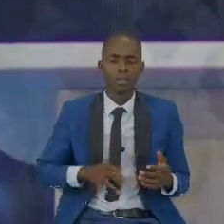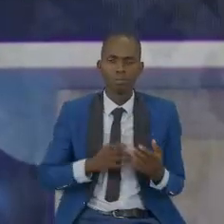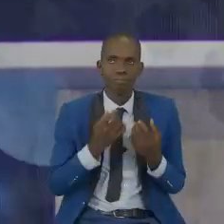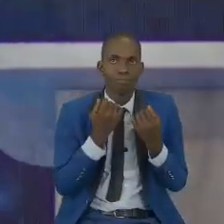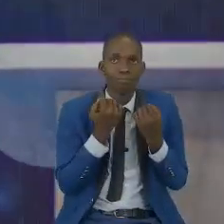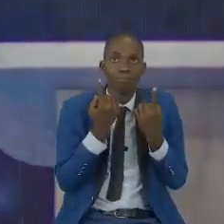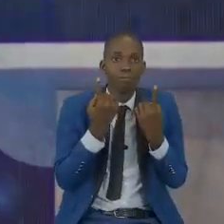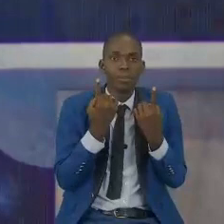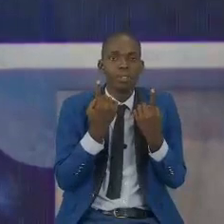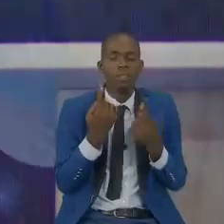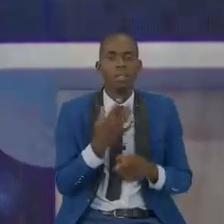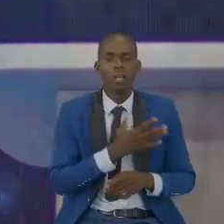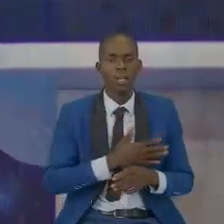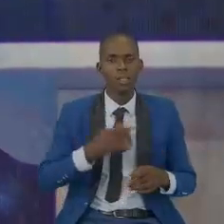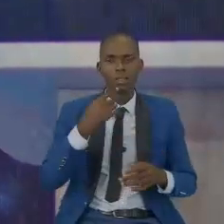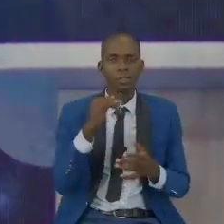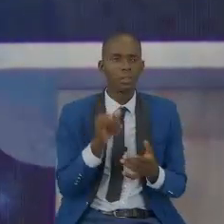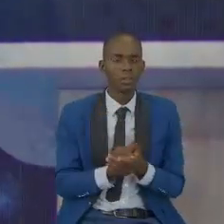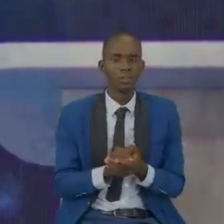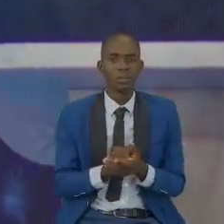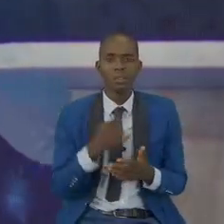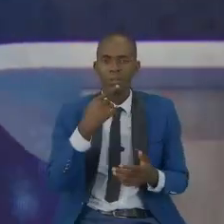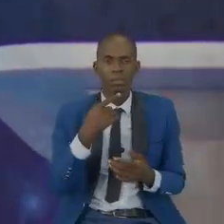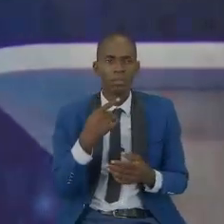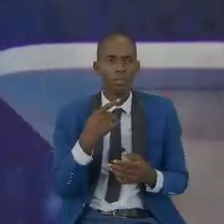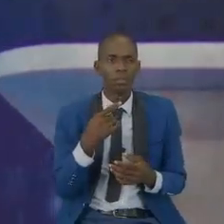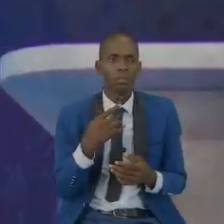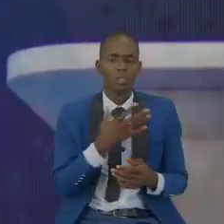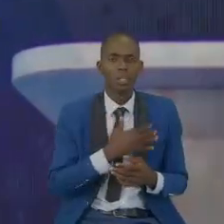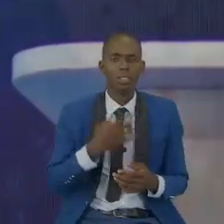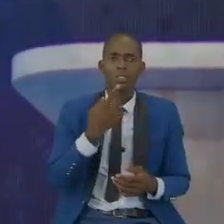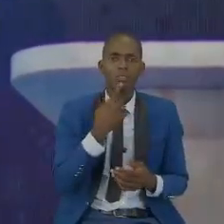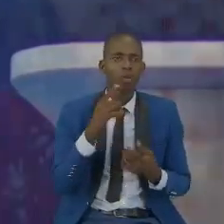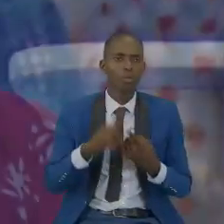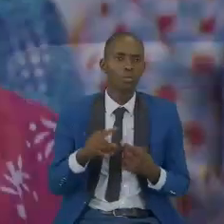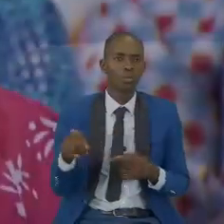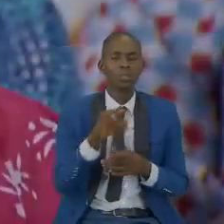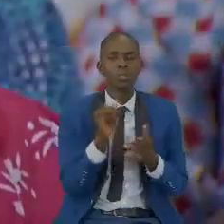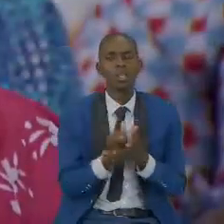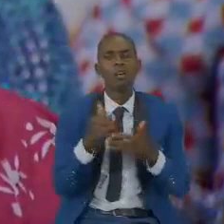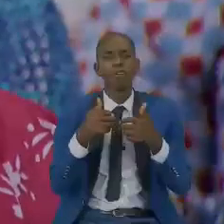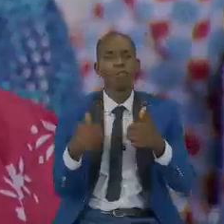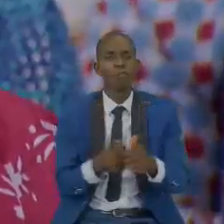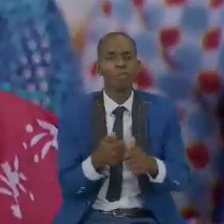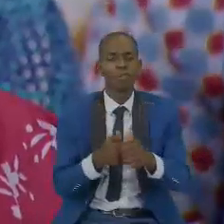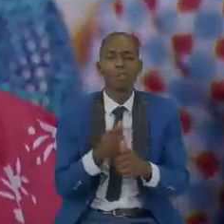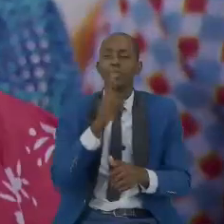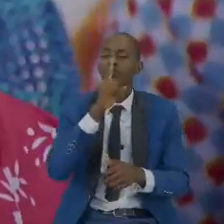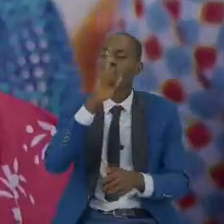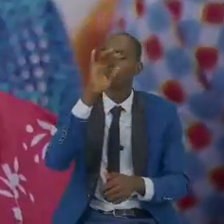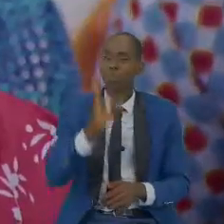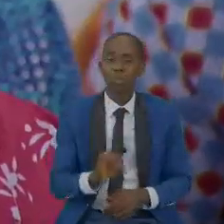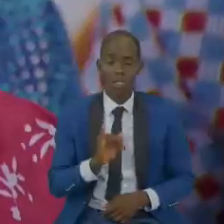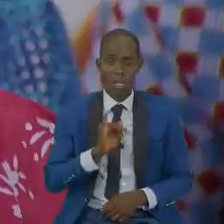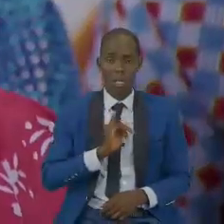he marveled and said unto them that followed, verily I say unto you, I have